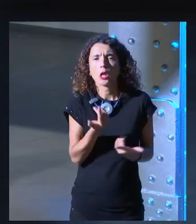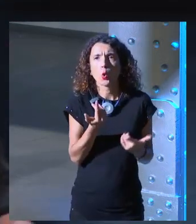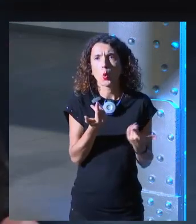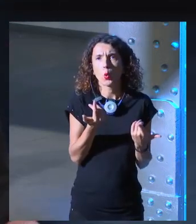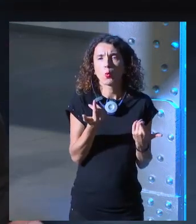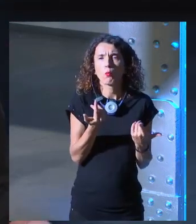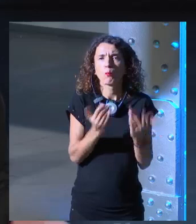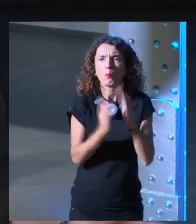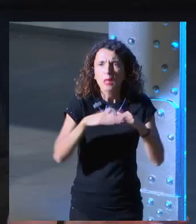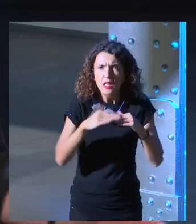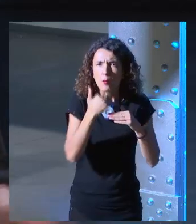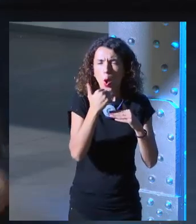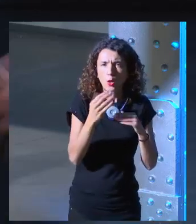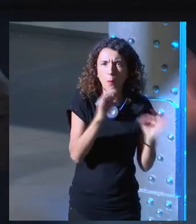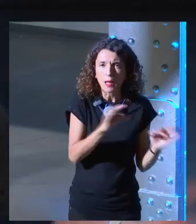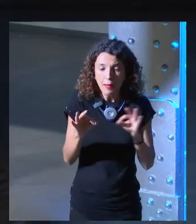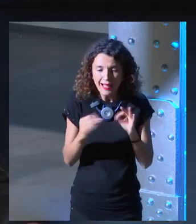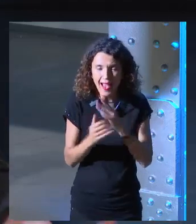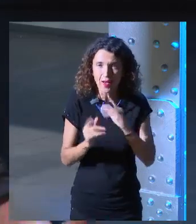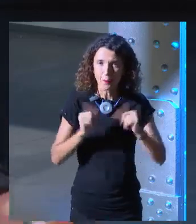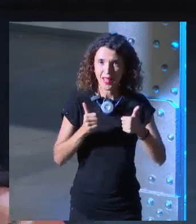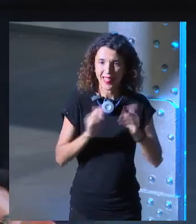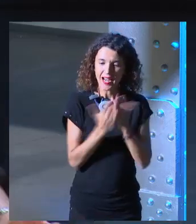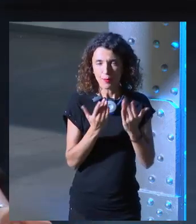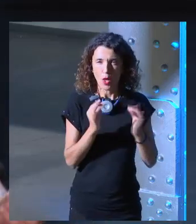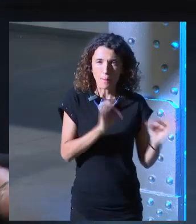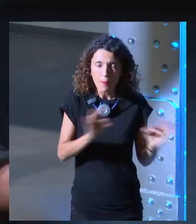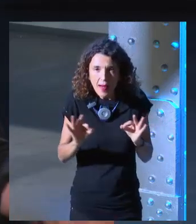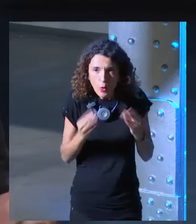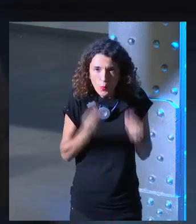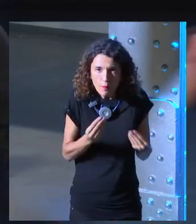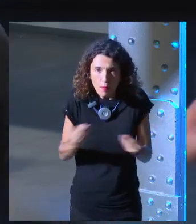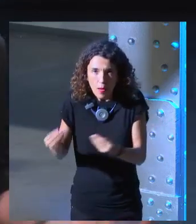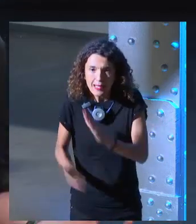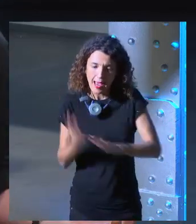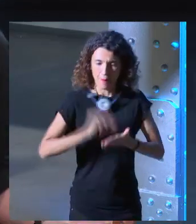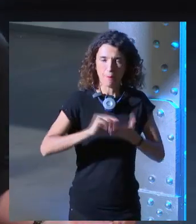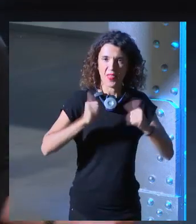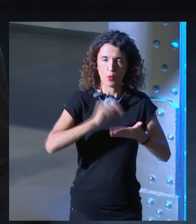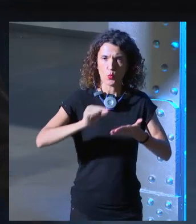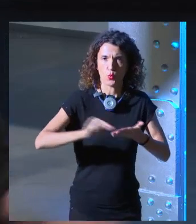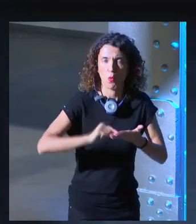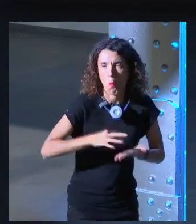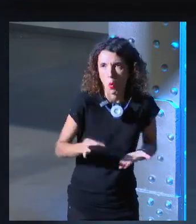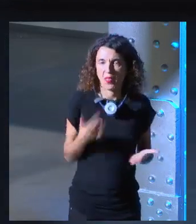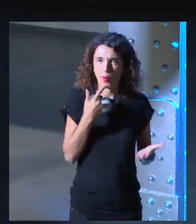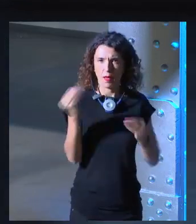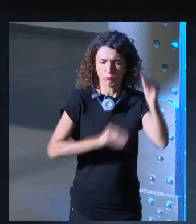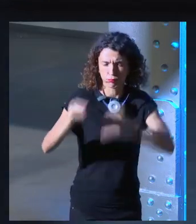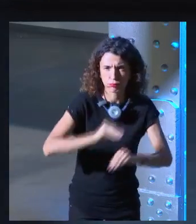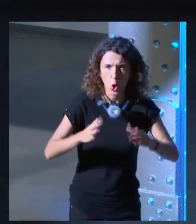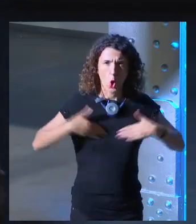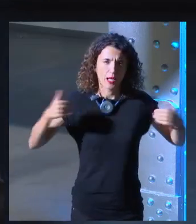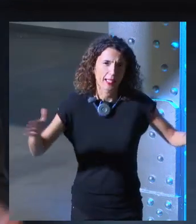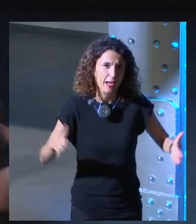throw anything on there. You can put mattresses on there, you know, old tires, you know, half the